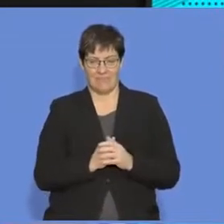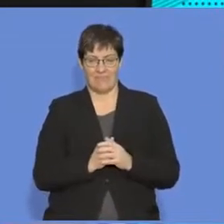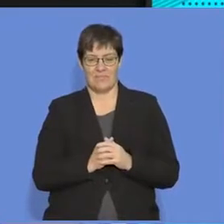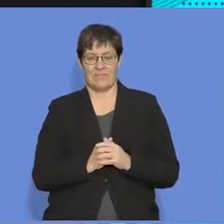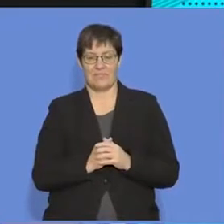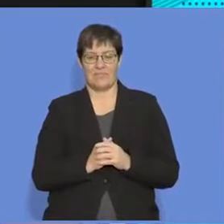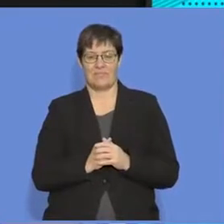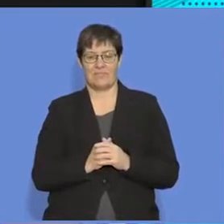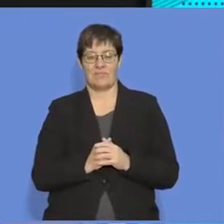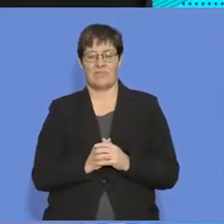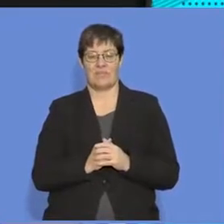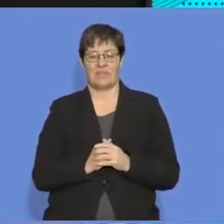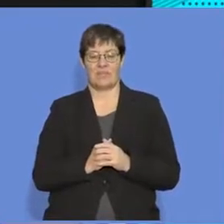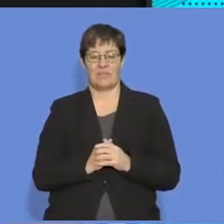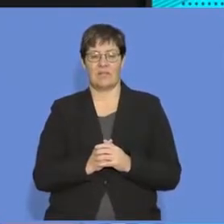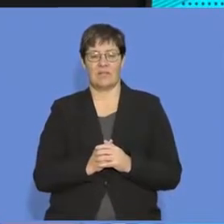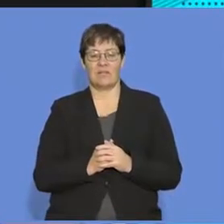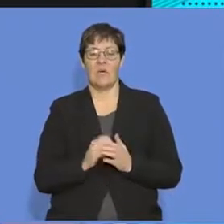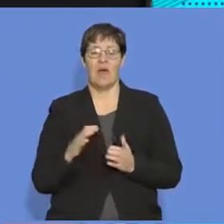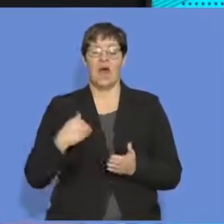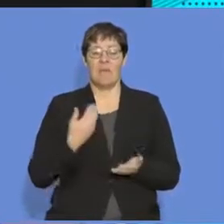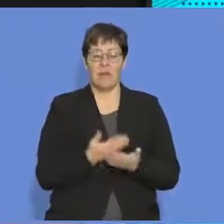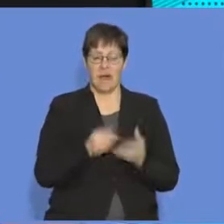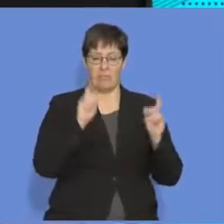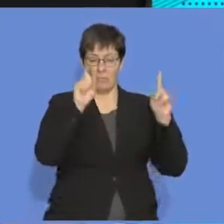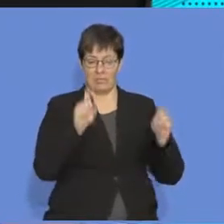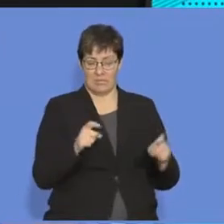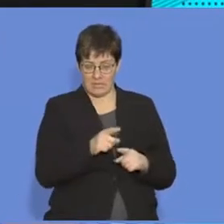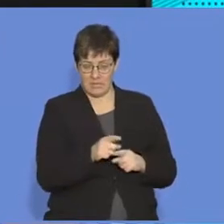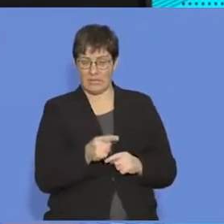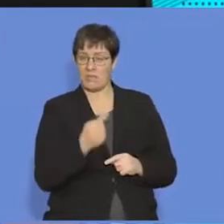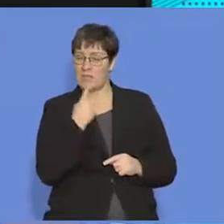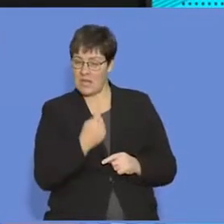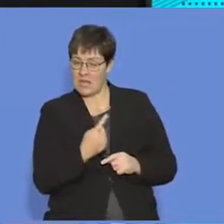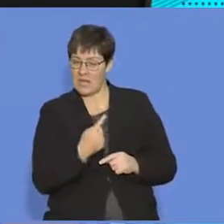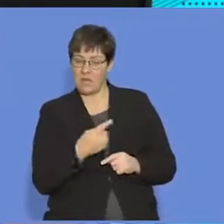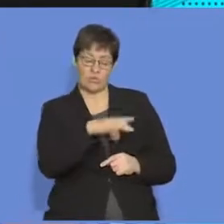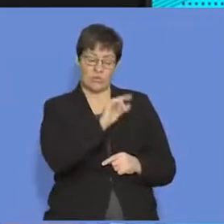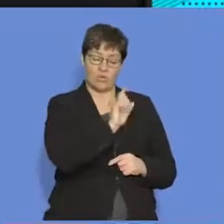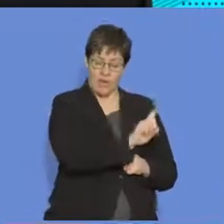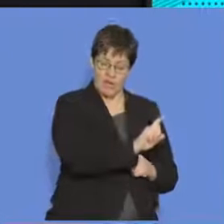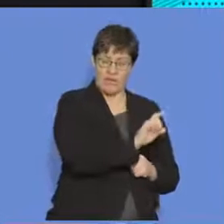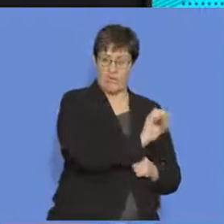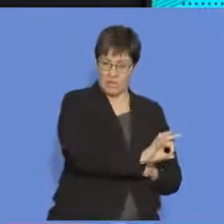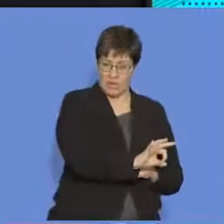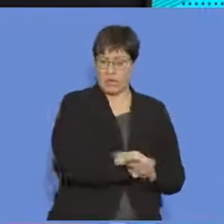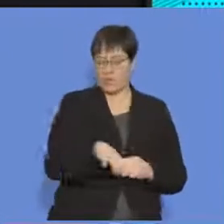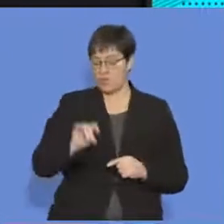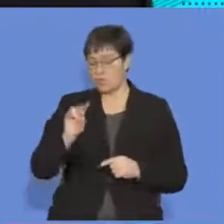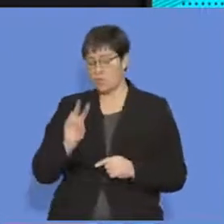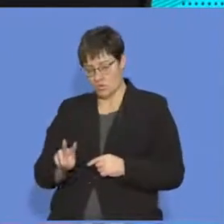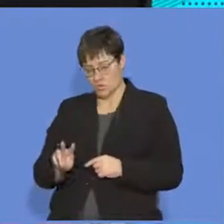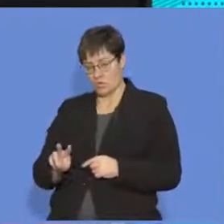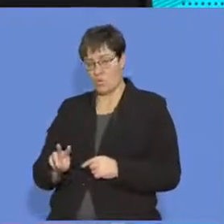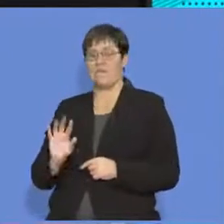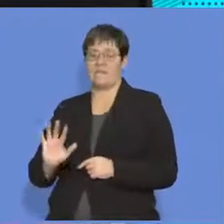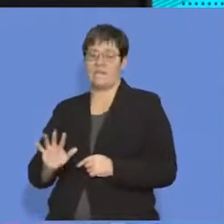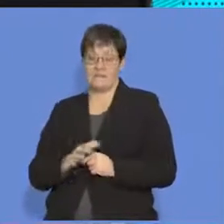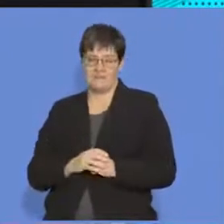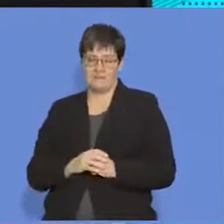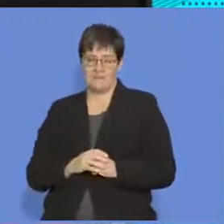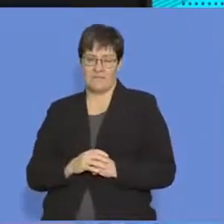fantastic, great. So we apply the fundamental principle of calculus by saying in choice 1, there's 3, in choice